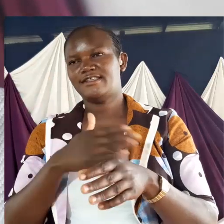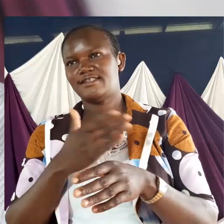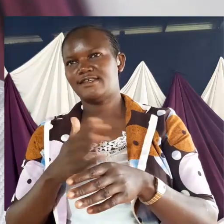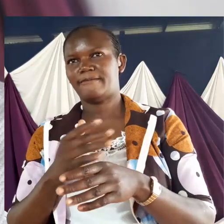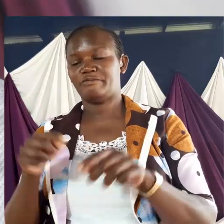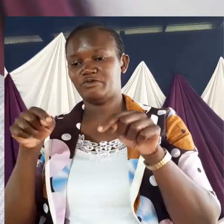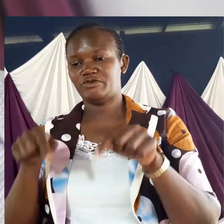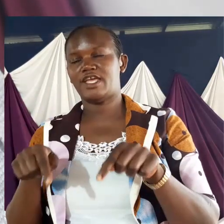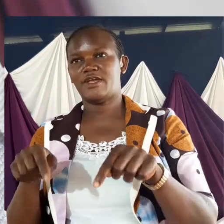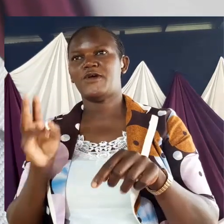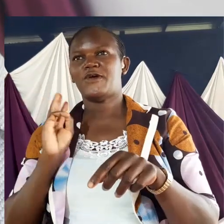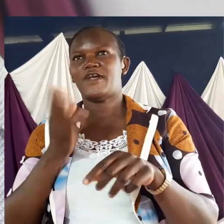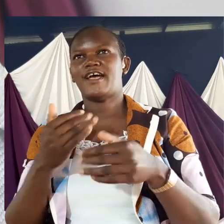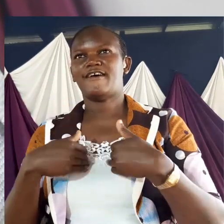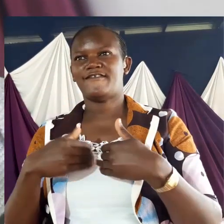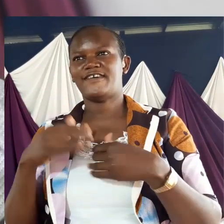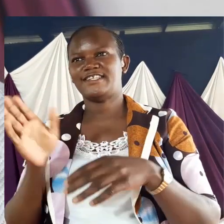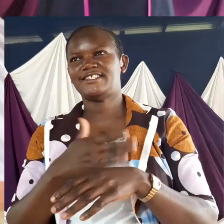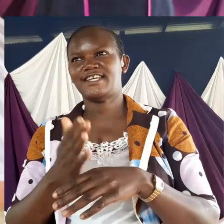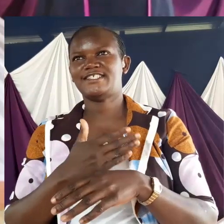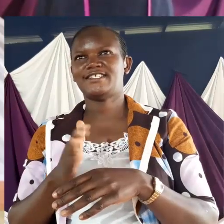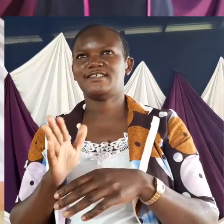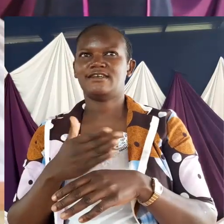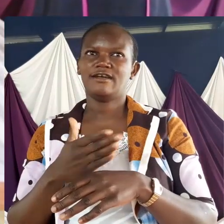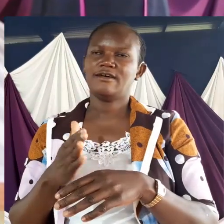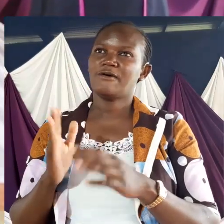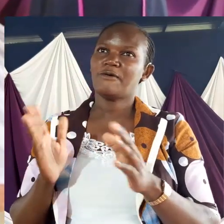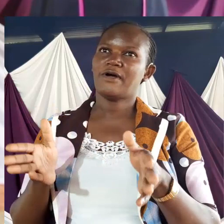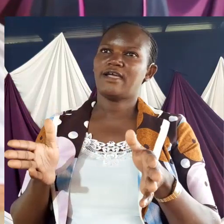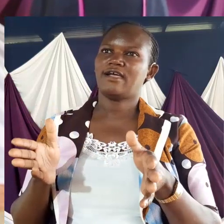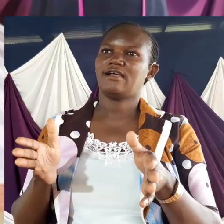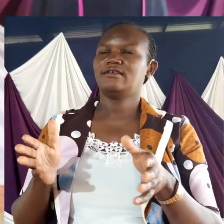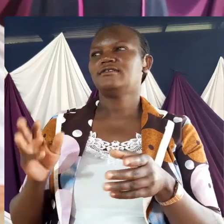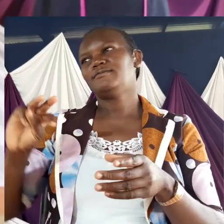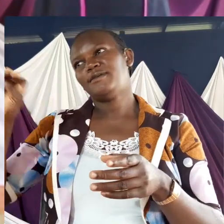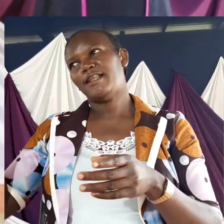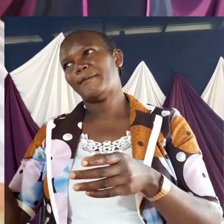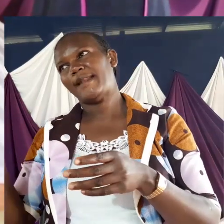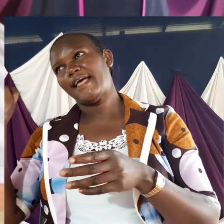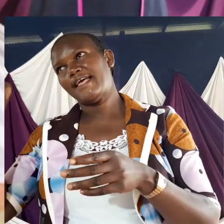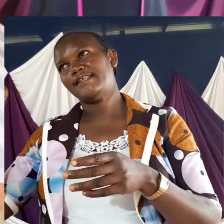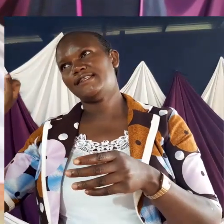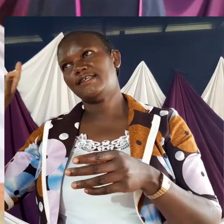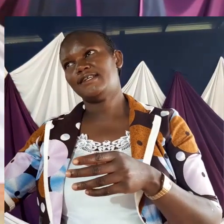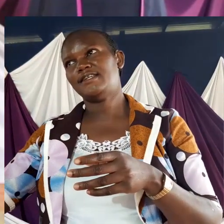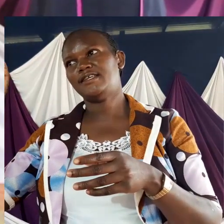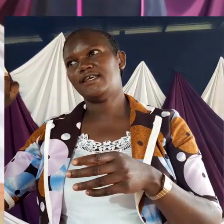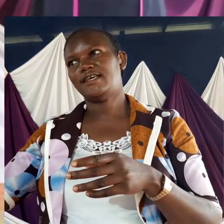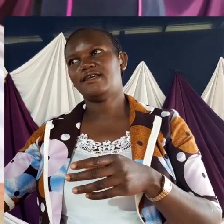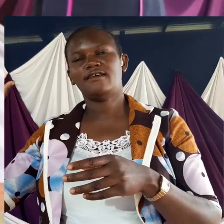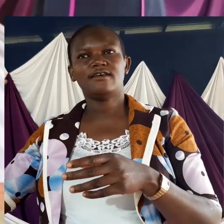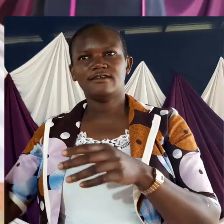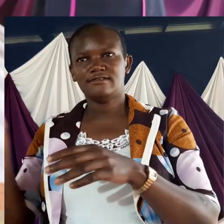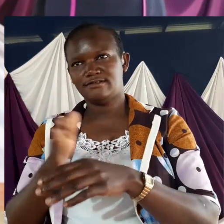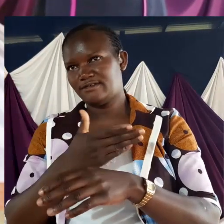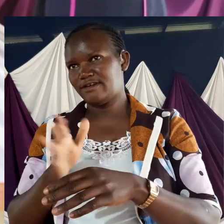today, we have the church choir, that is Milimani S.D.A. church choir, coming in. As choristers,